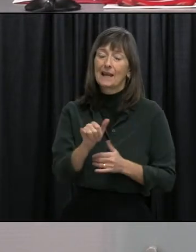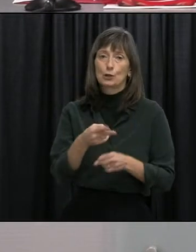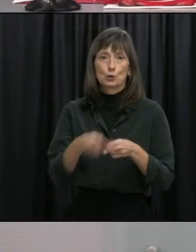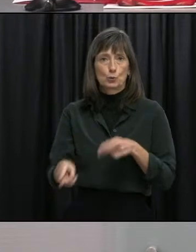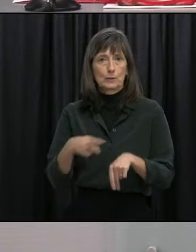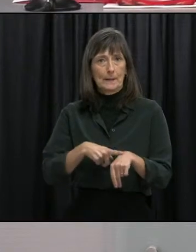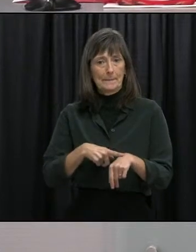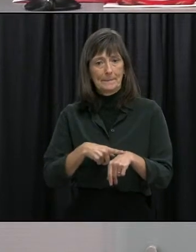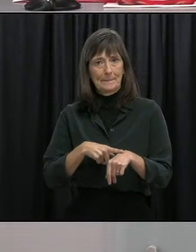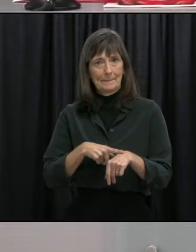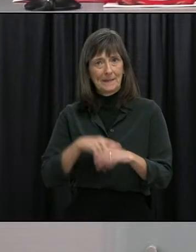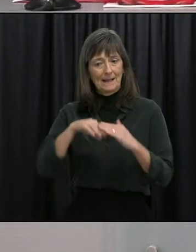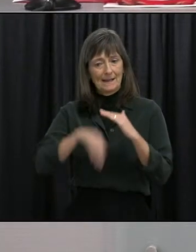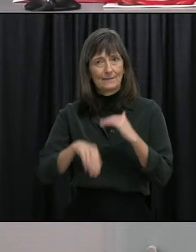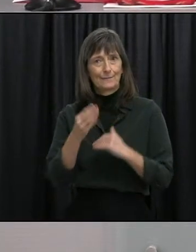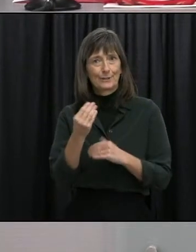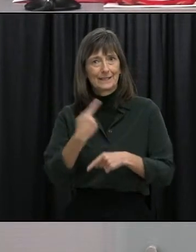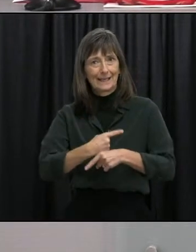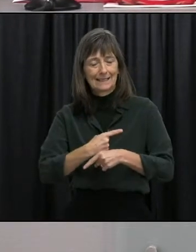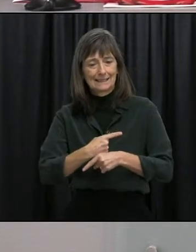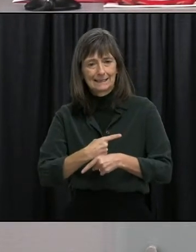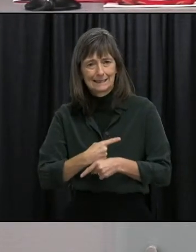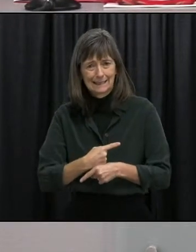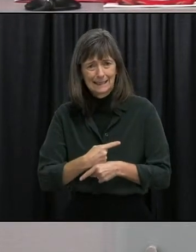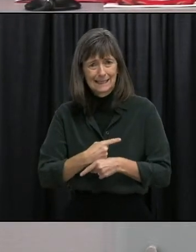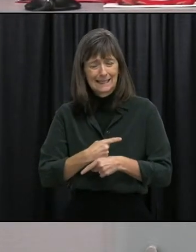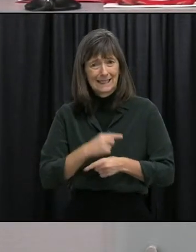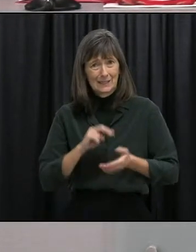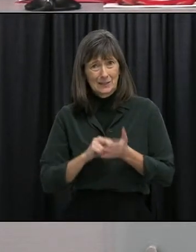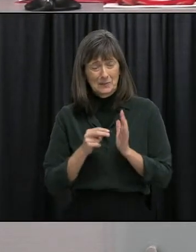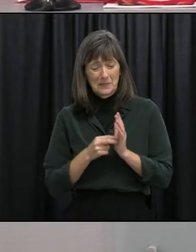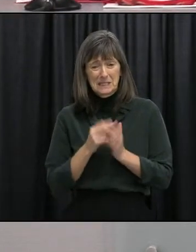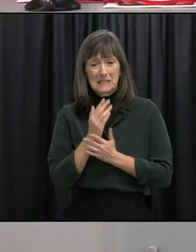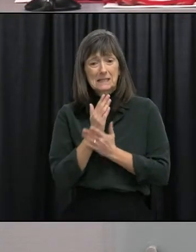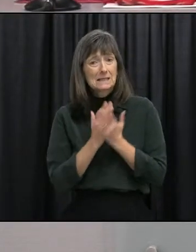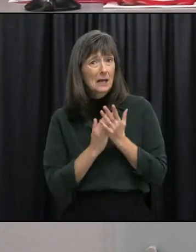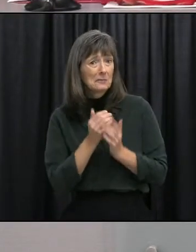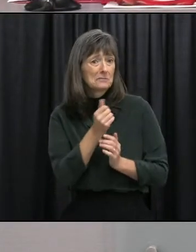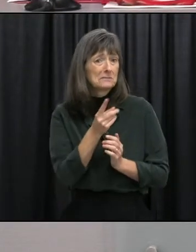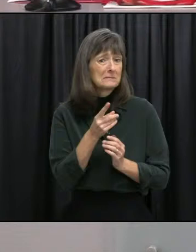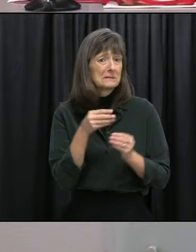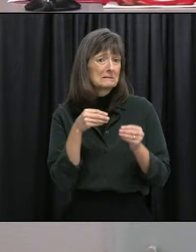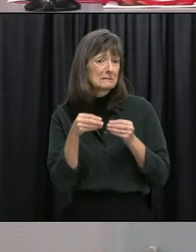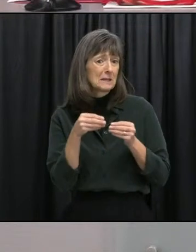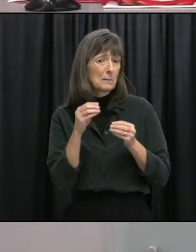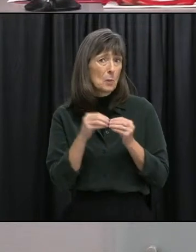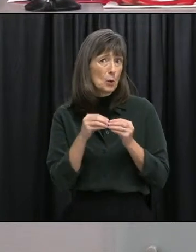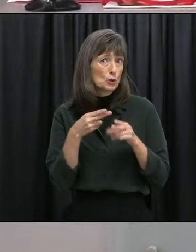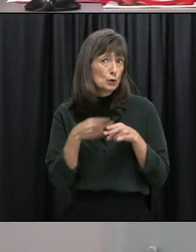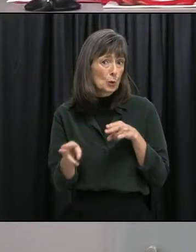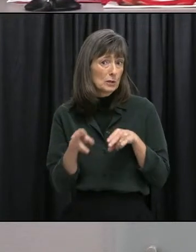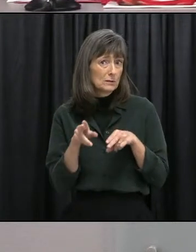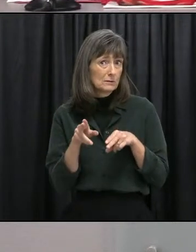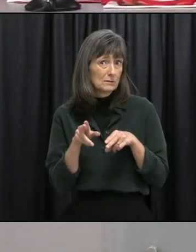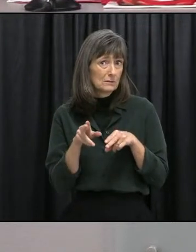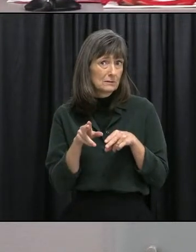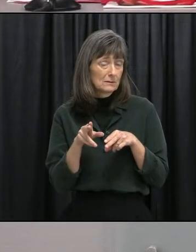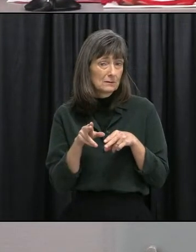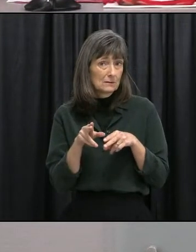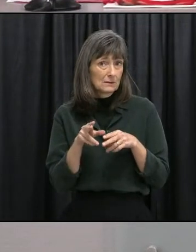at, I guess, in ways of adapting for those rotational workers whose turnaround is shorter?